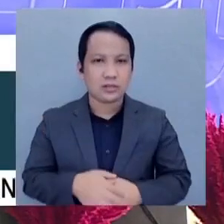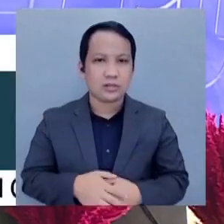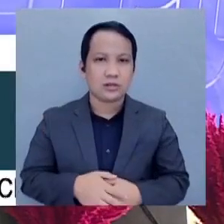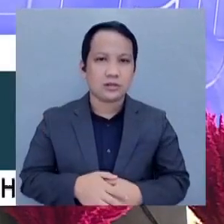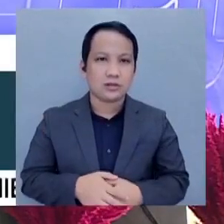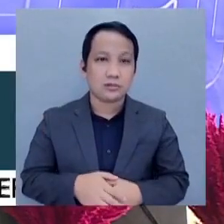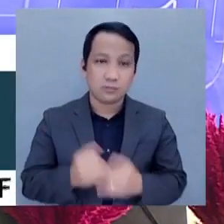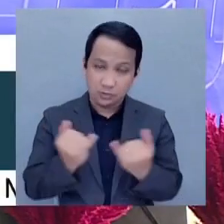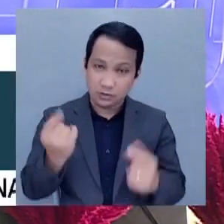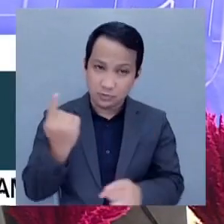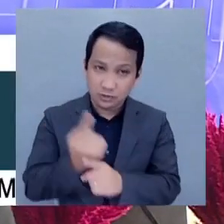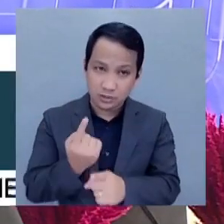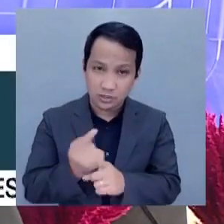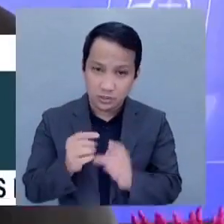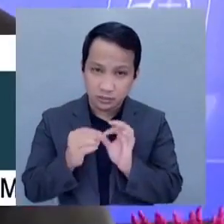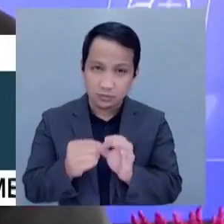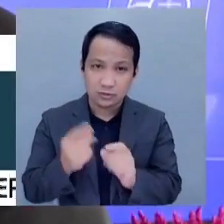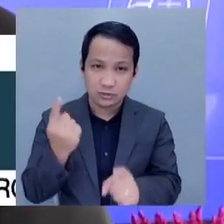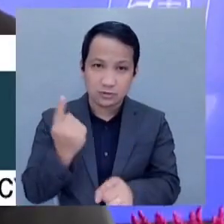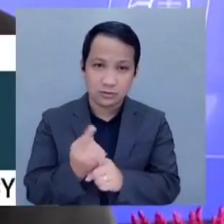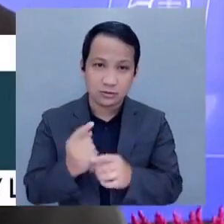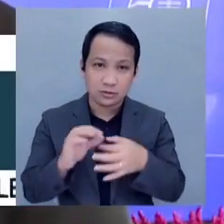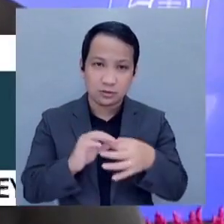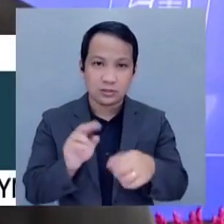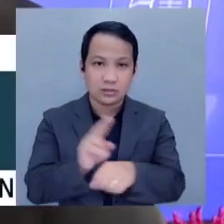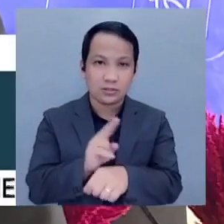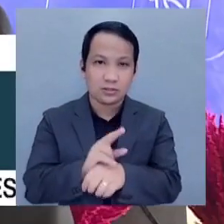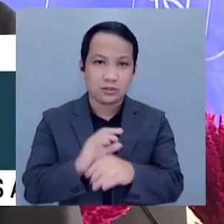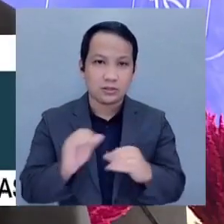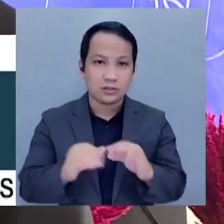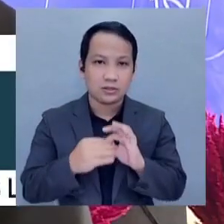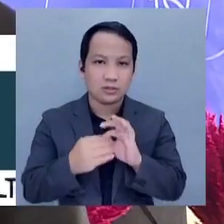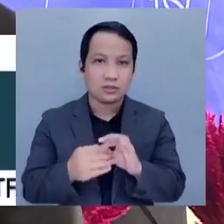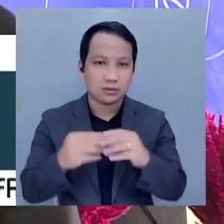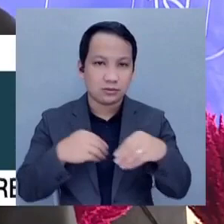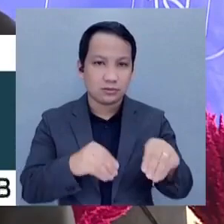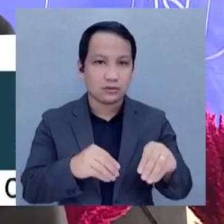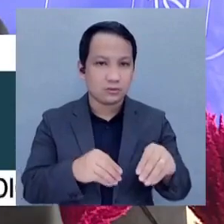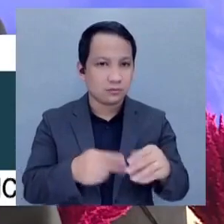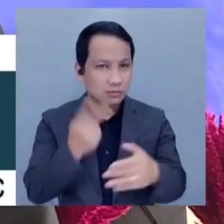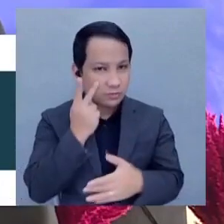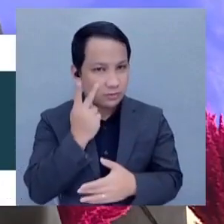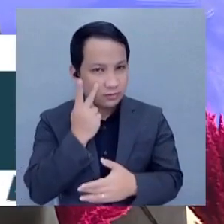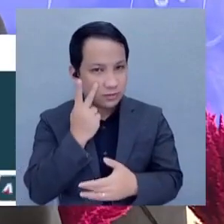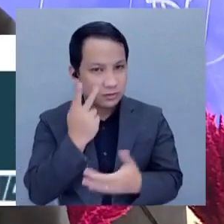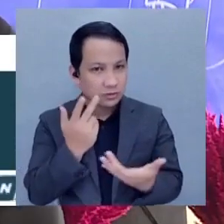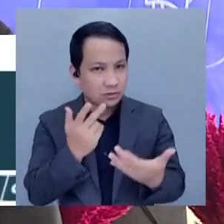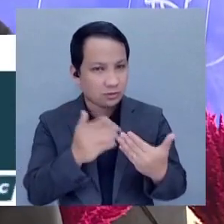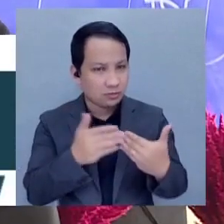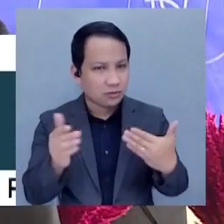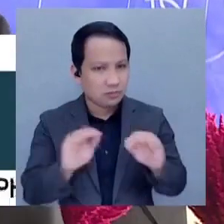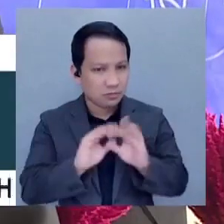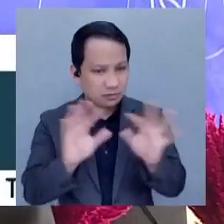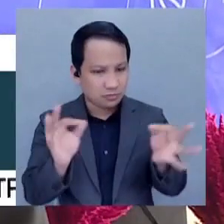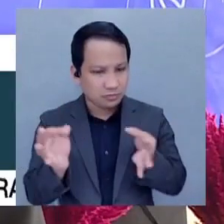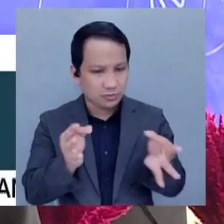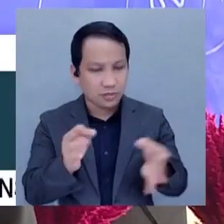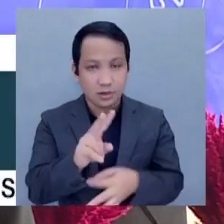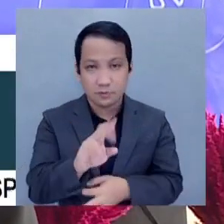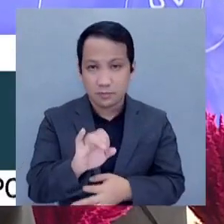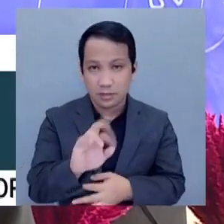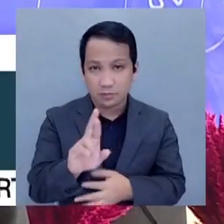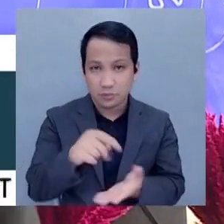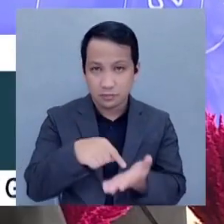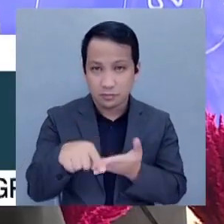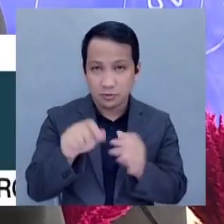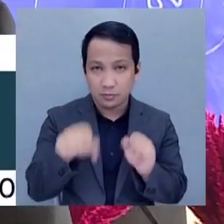the right product fit for the users and the market itself. You can see the synergy. It's very clear that Viber Pay will be part of the benefits